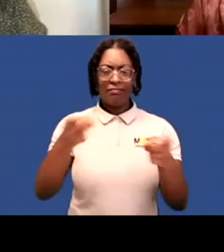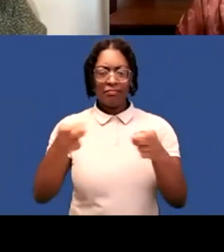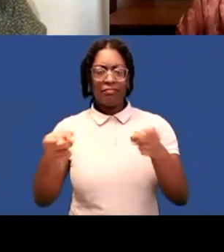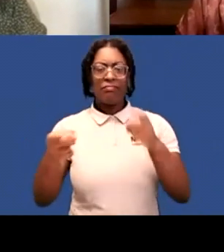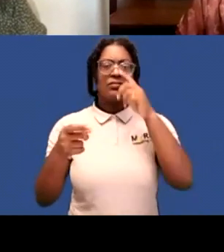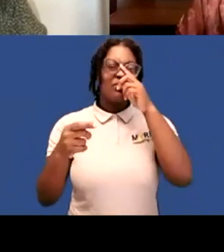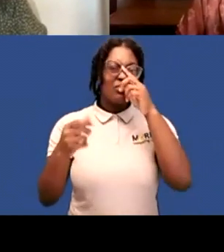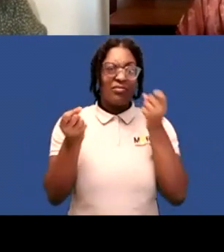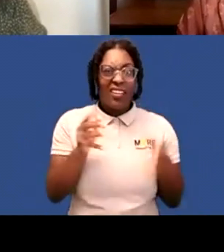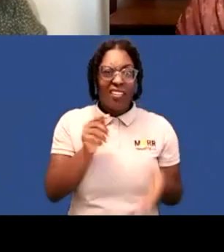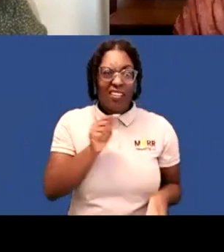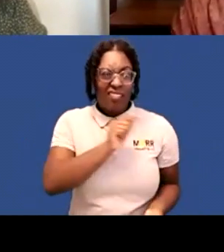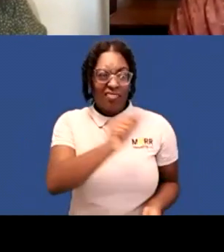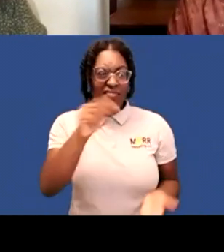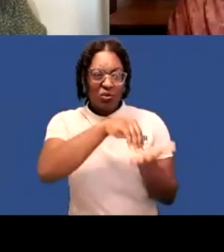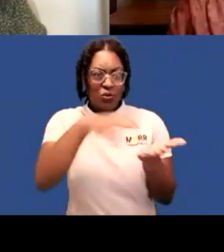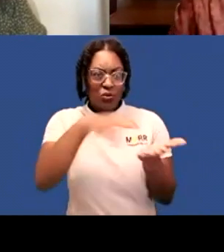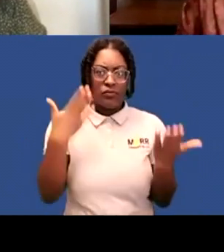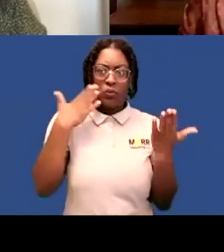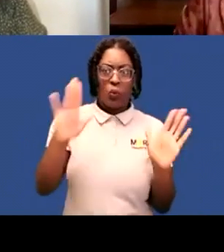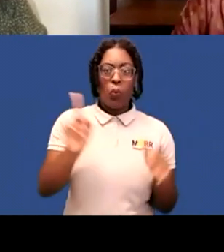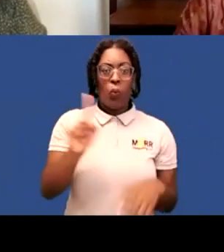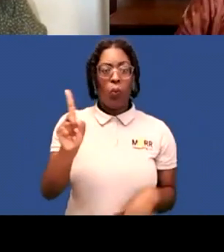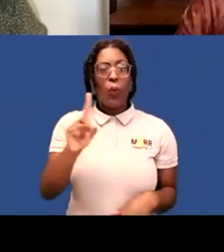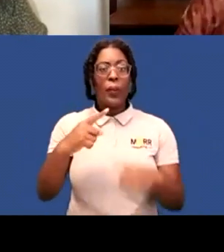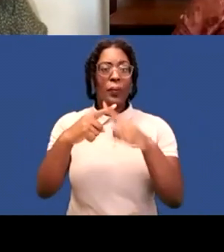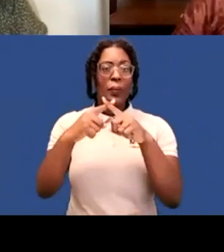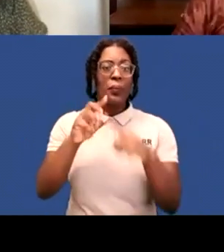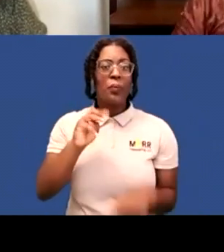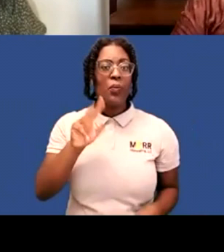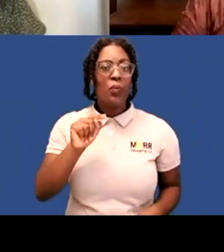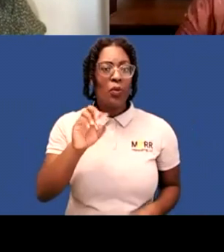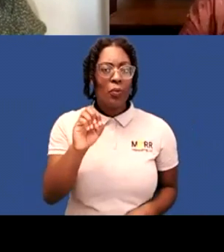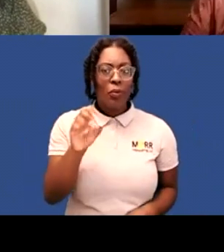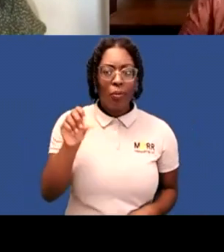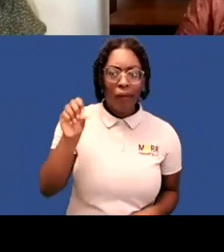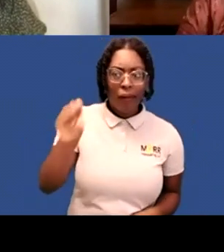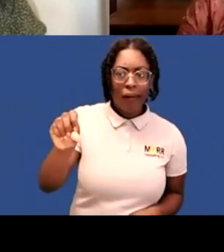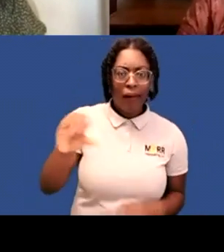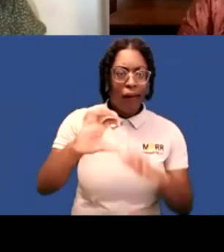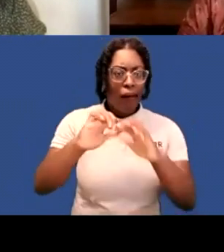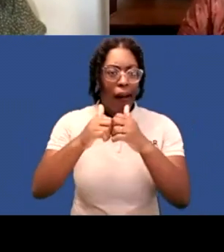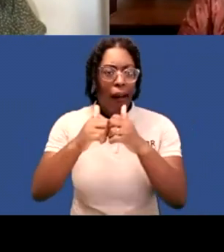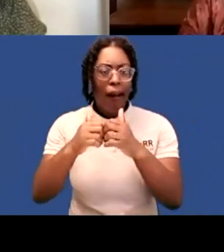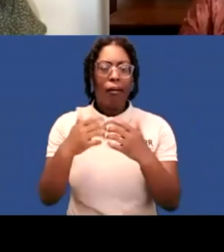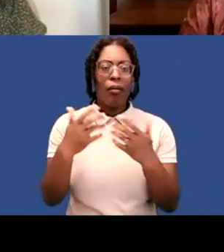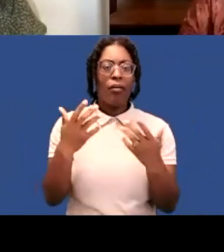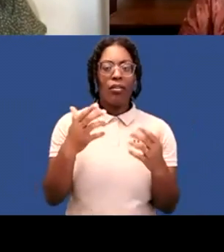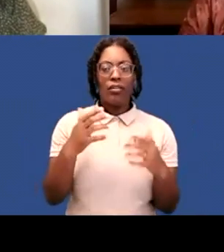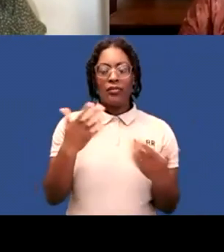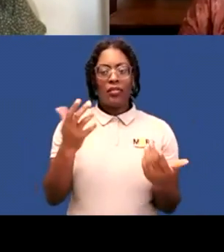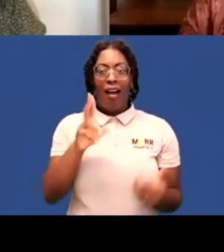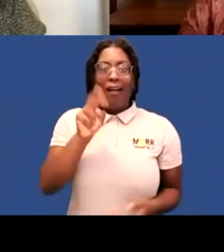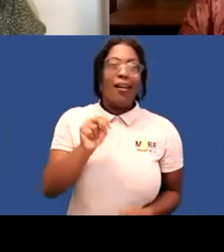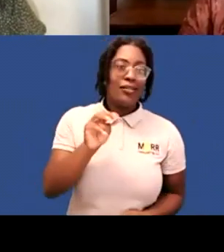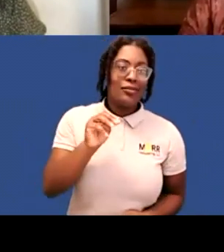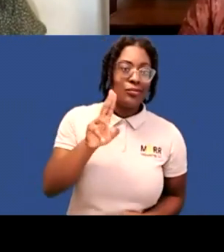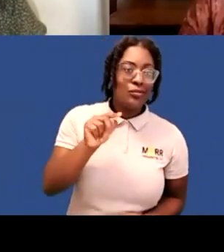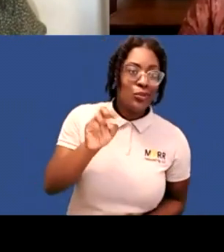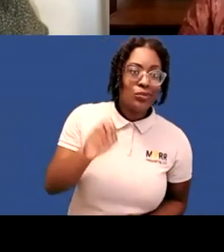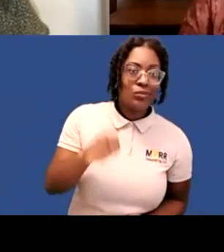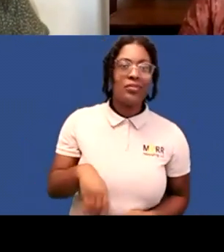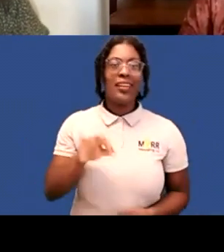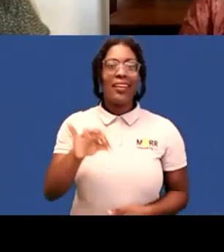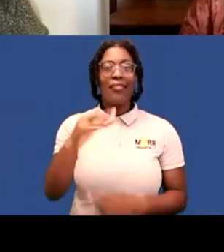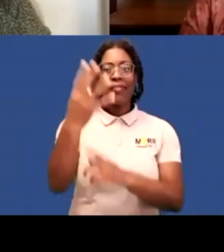of relying on parents, but also having to let them know, like, if your kid is being a noodle, they're five. They're supposed to be